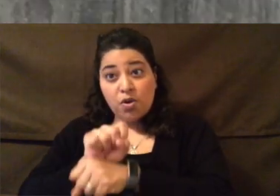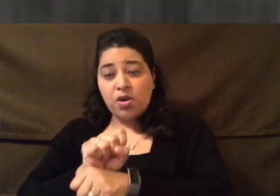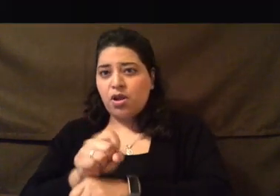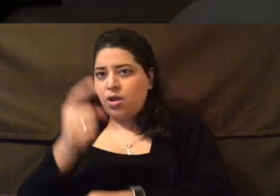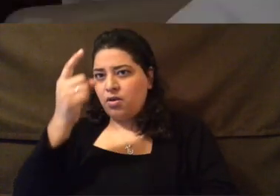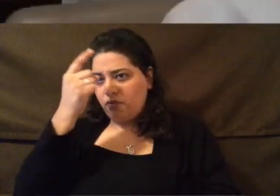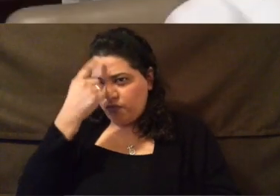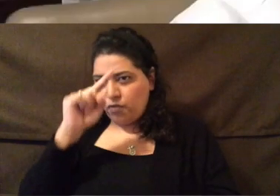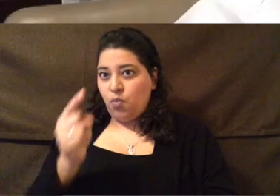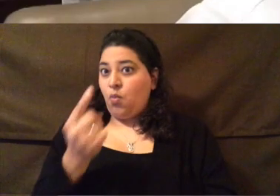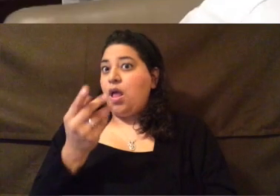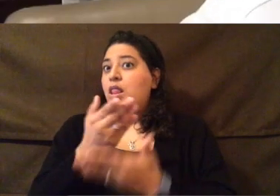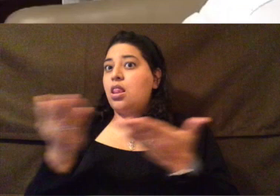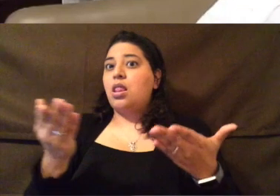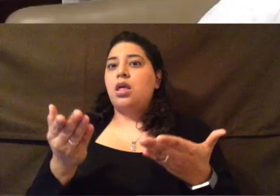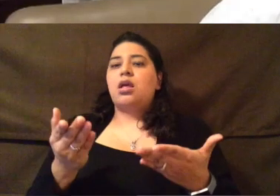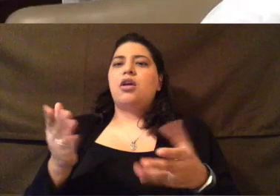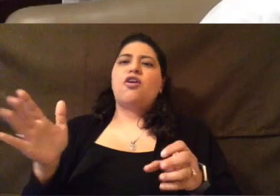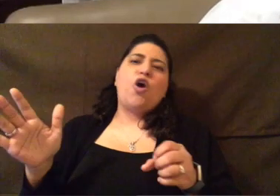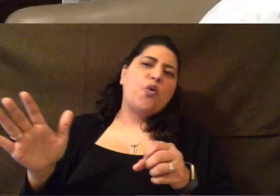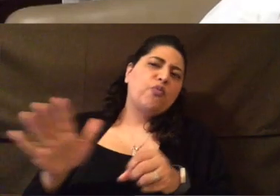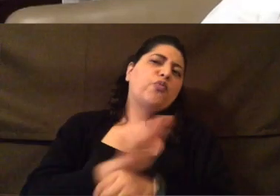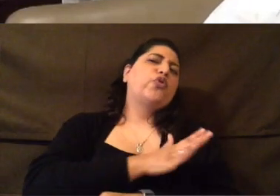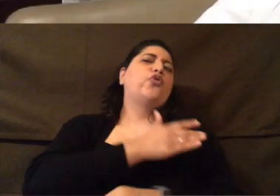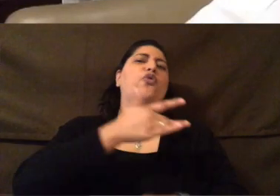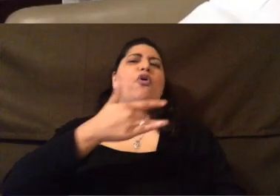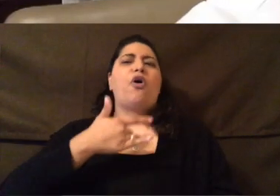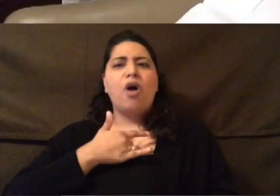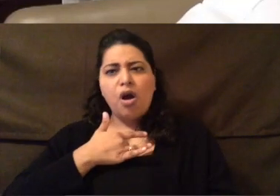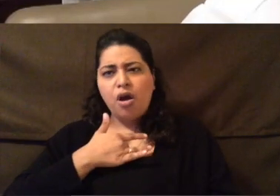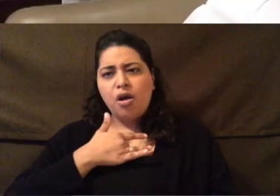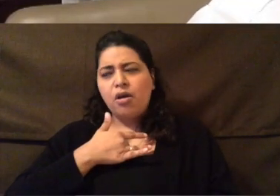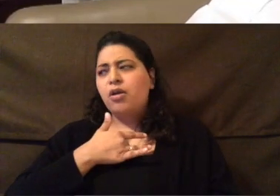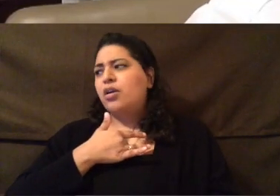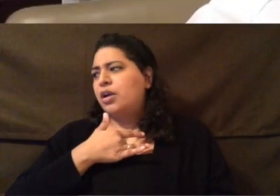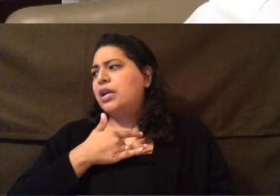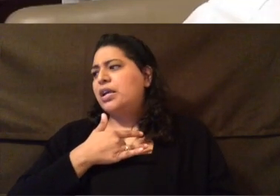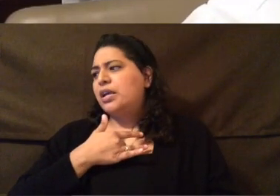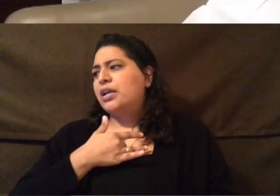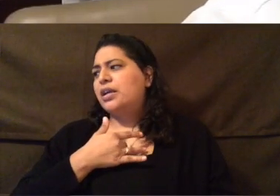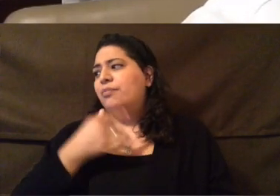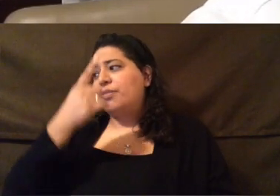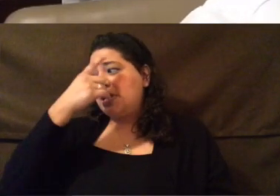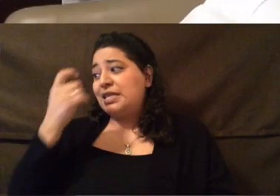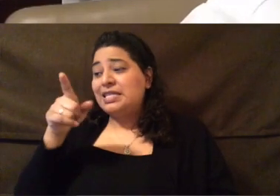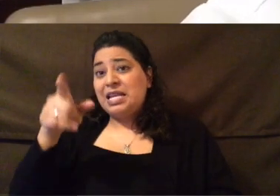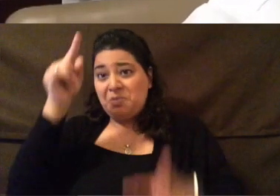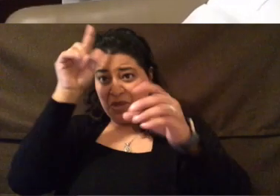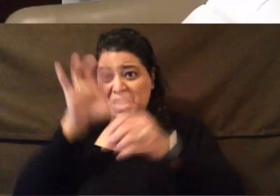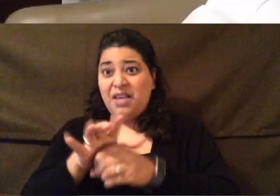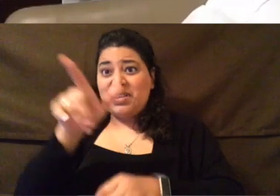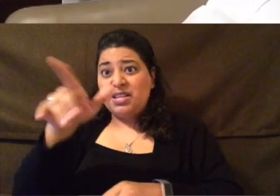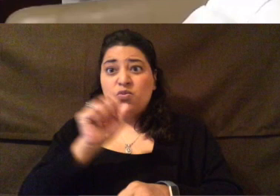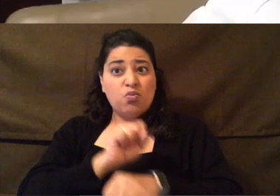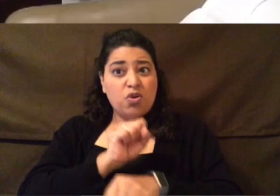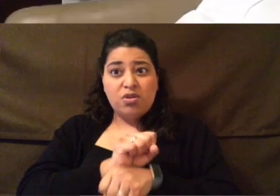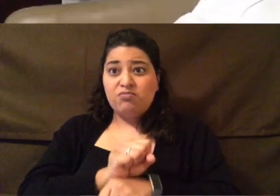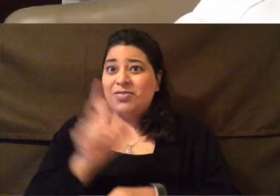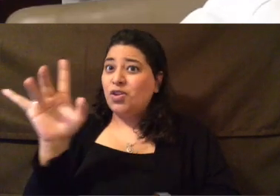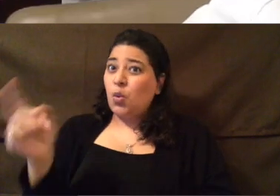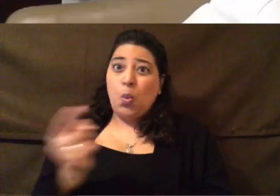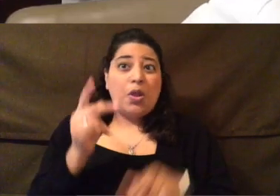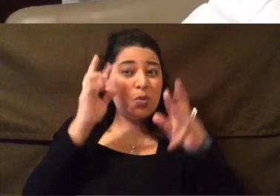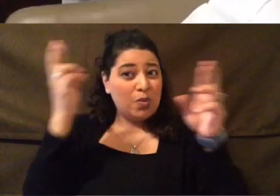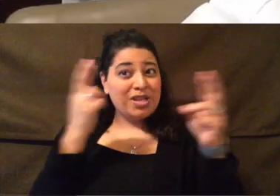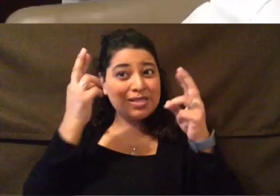worked out of only one thing, puro corazón, all heart, because he believed in it. No other